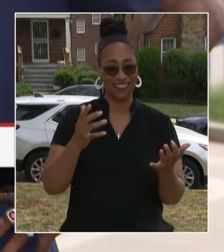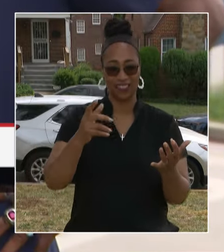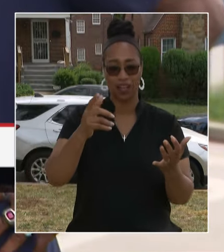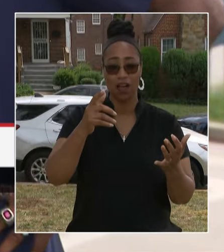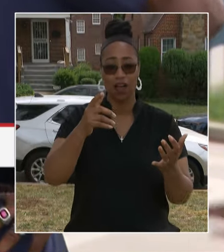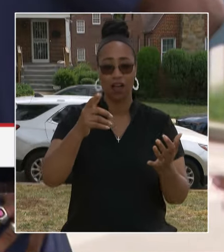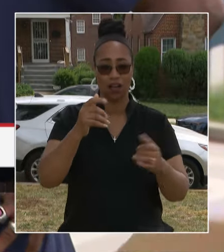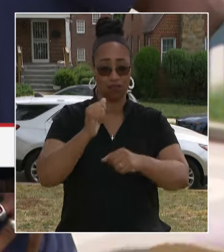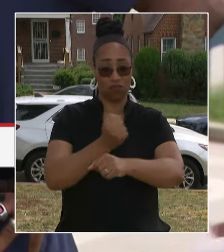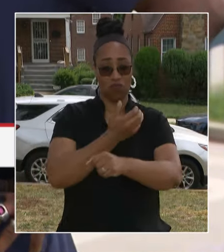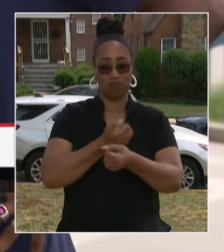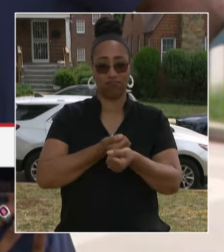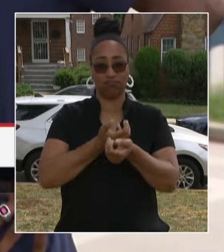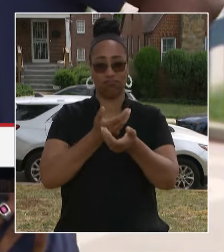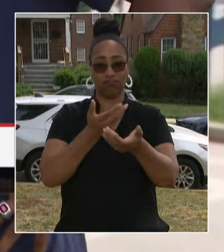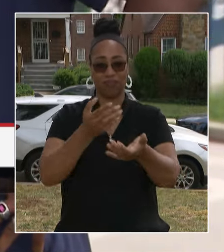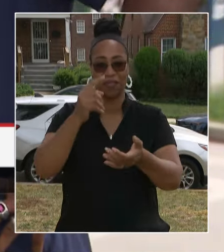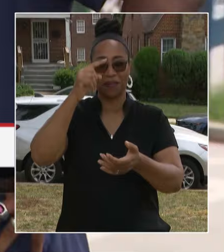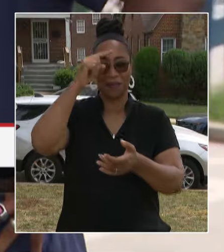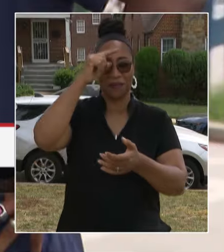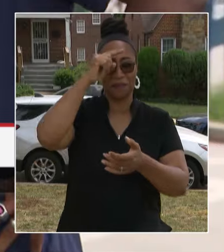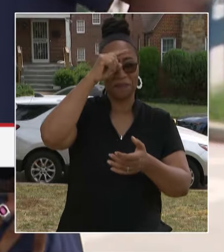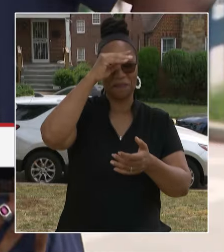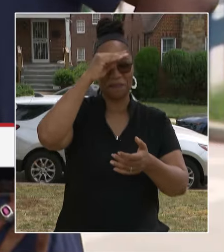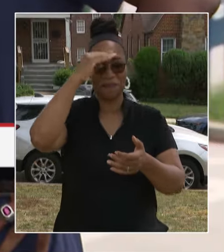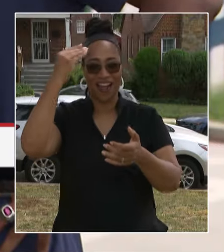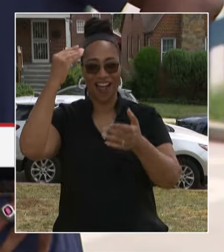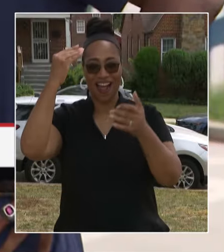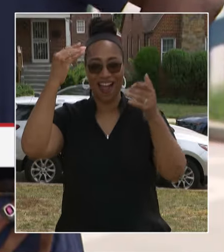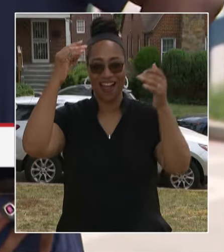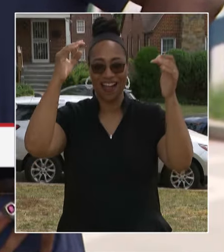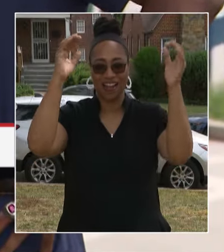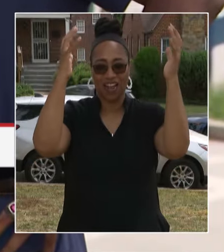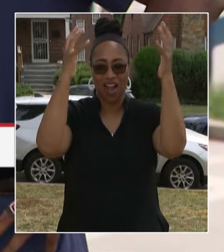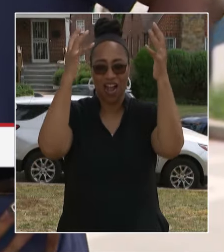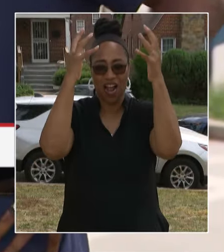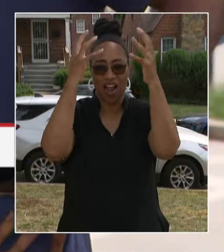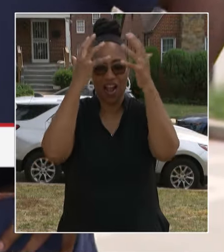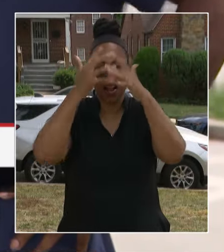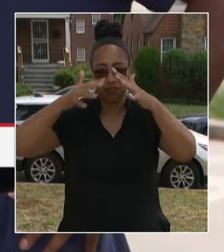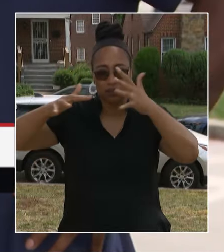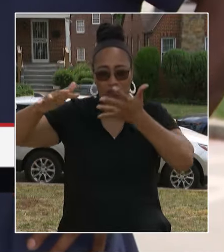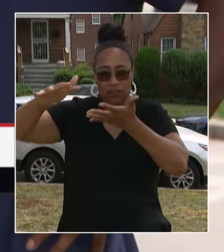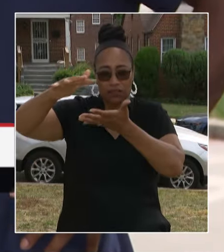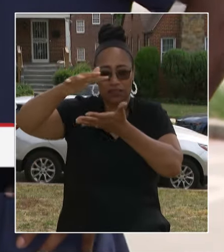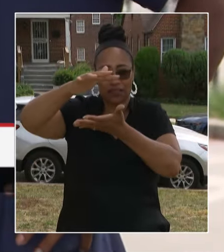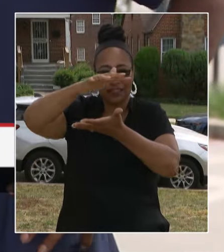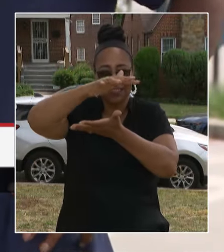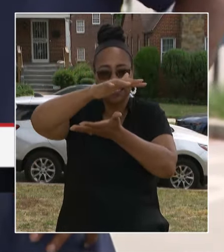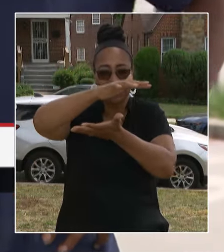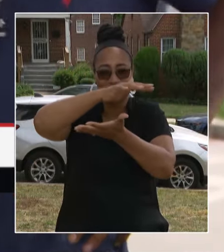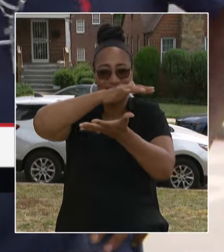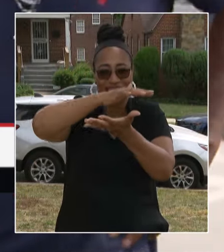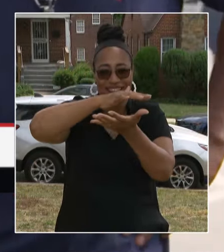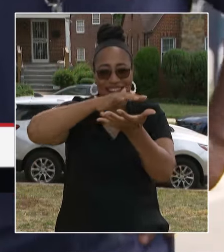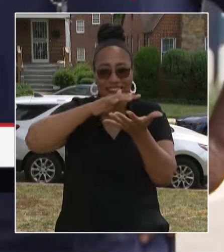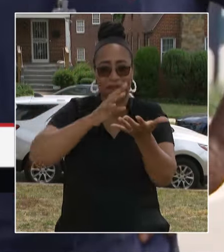That sounds good. That sounds good. That sounds good. Huh? He changed his mind.